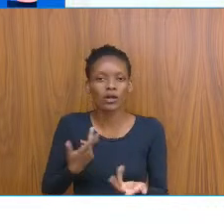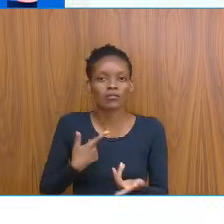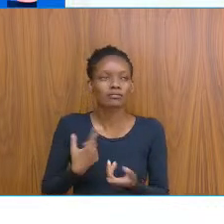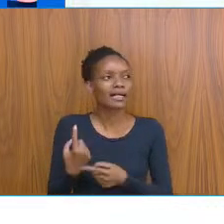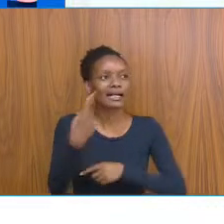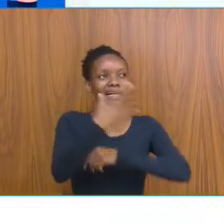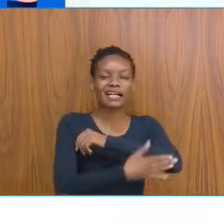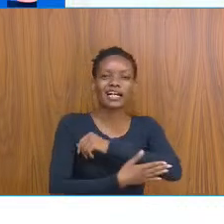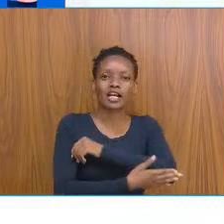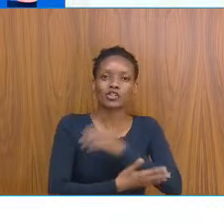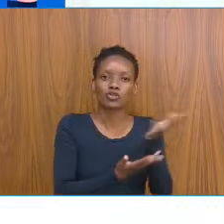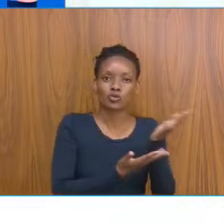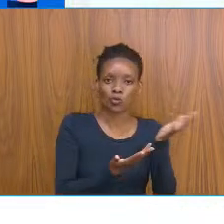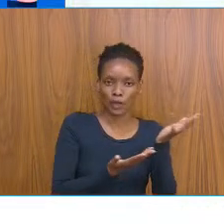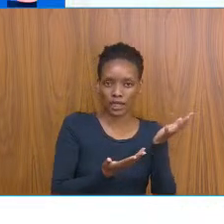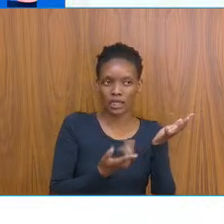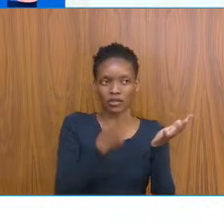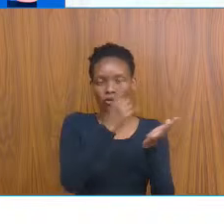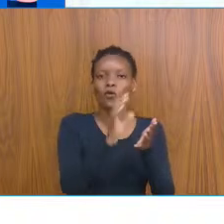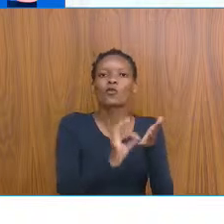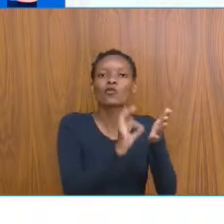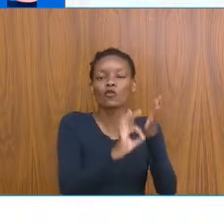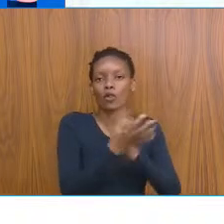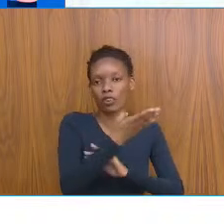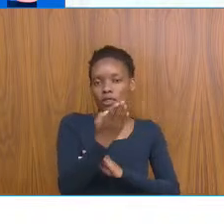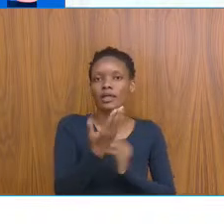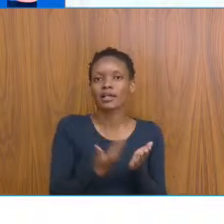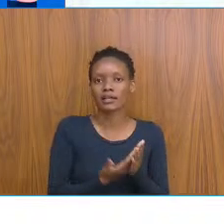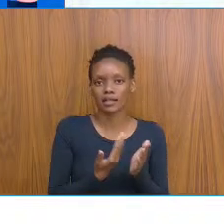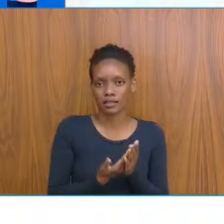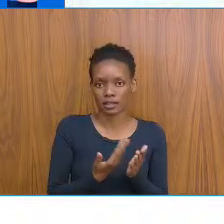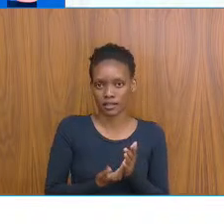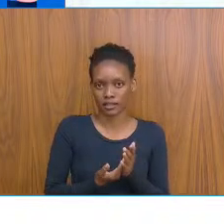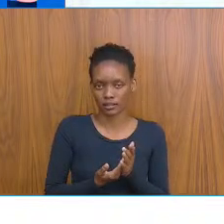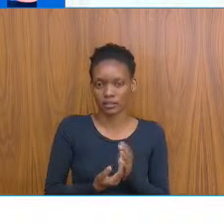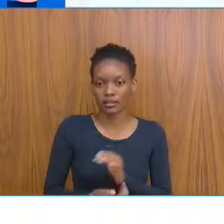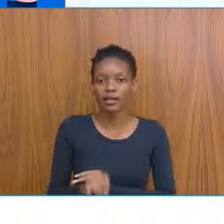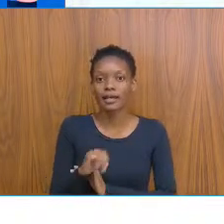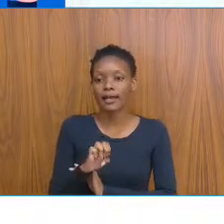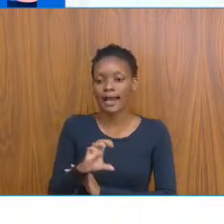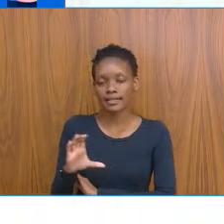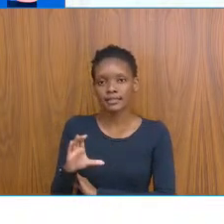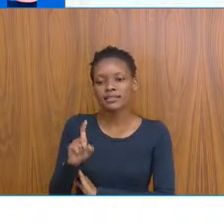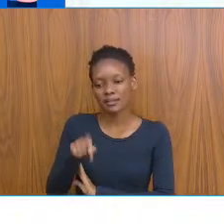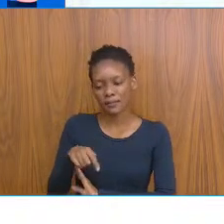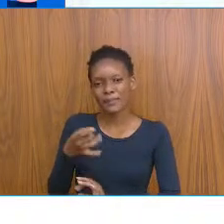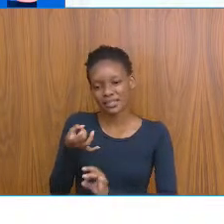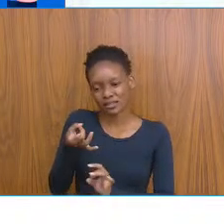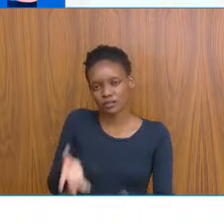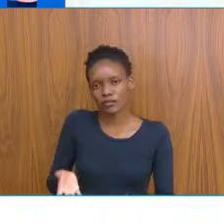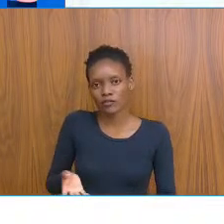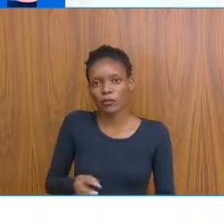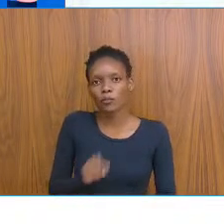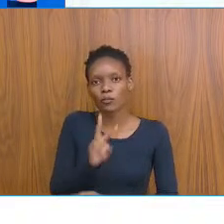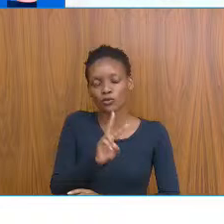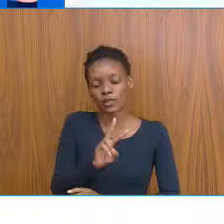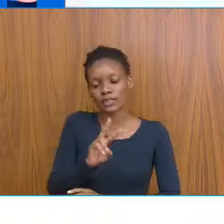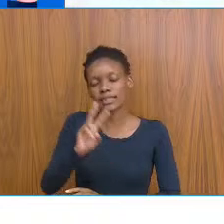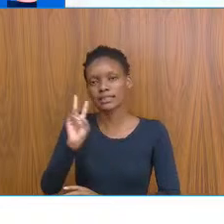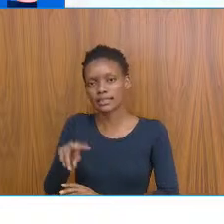vote. Such notifications must be lodged with the Commission by 22nd